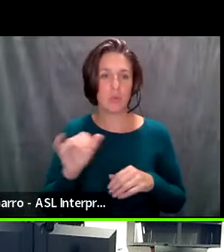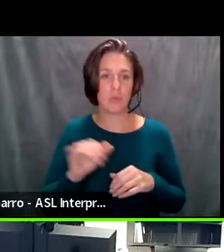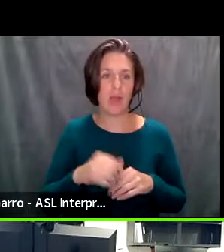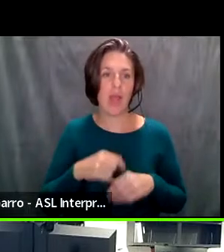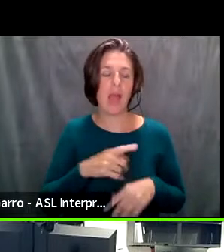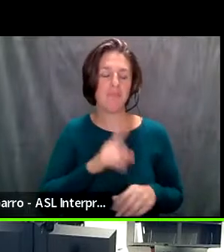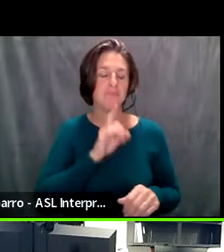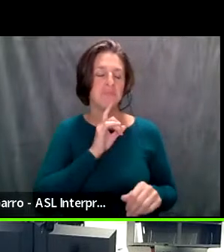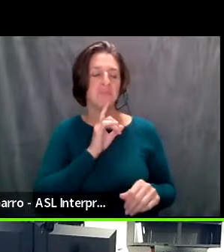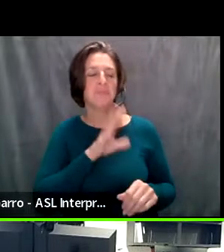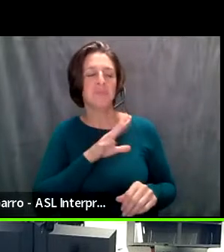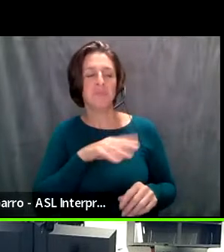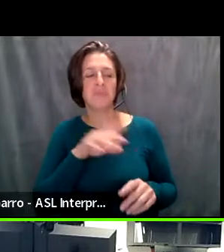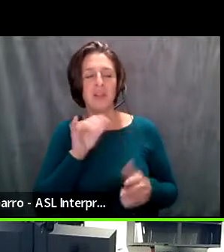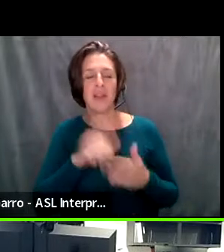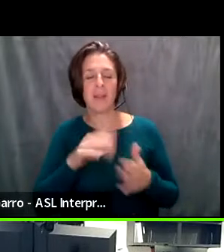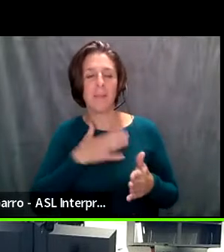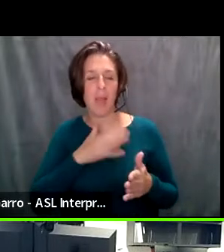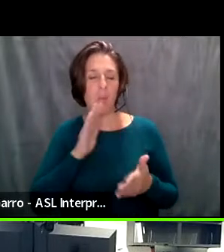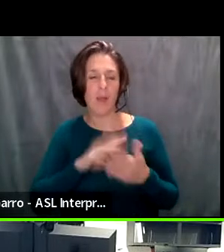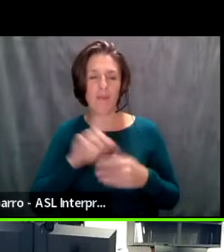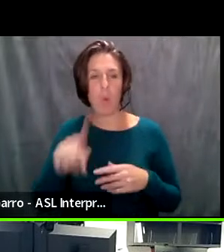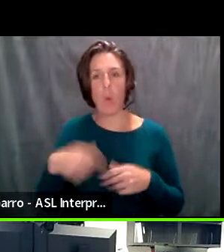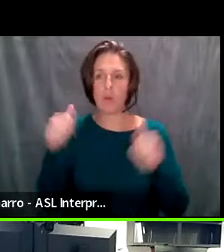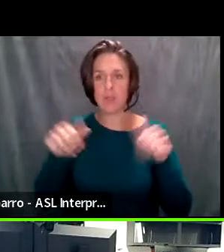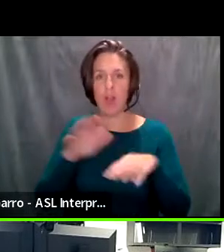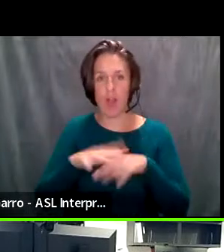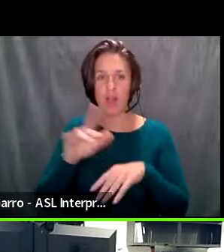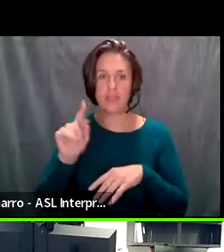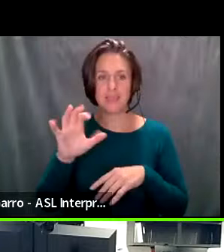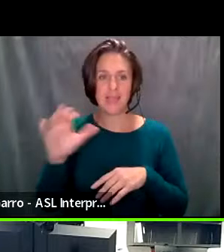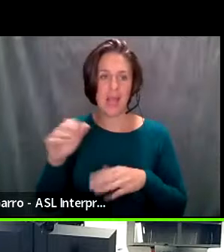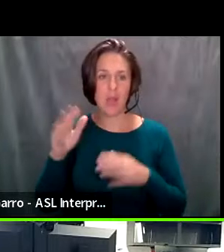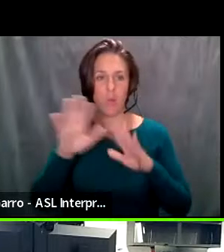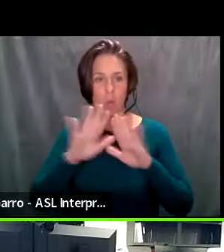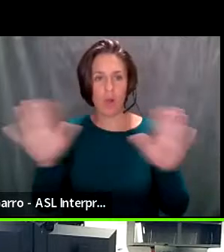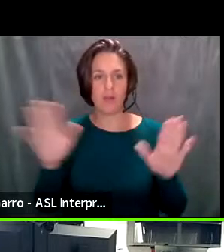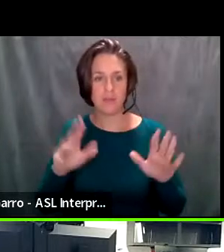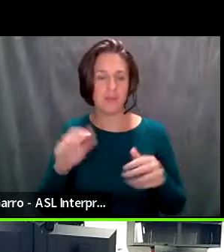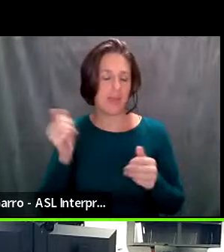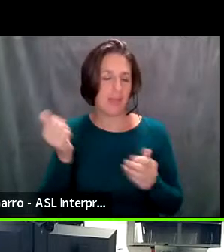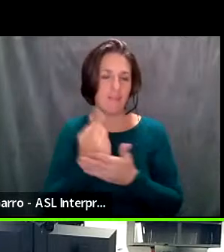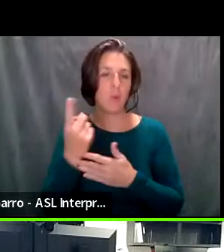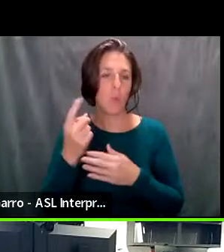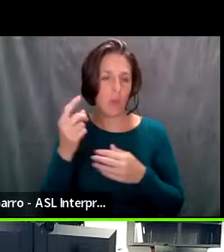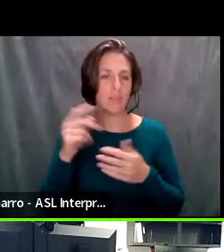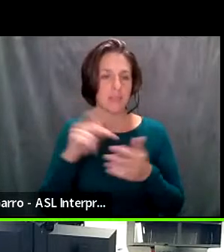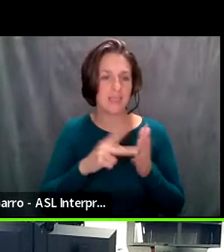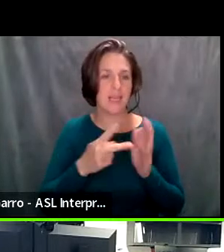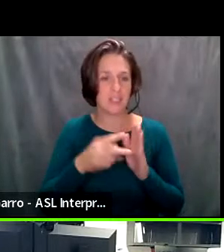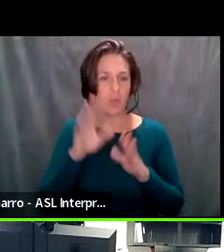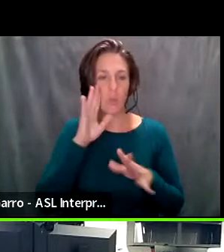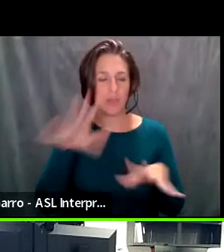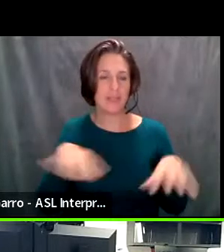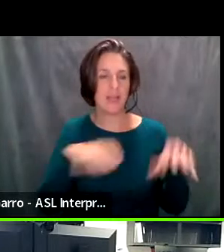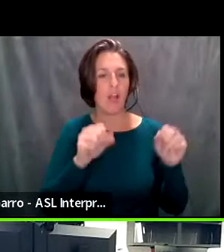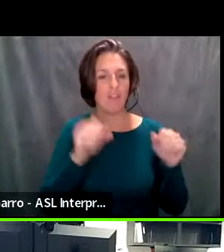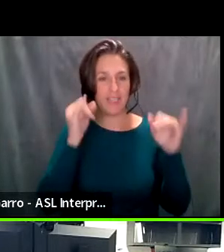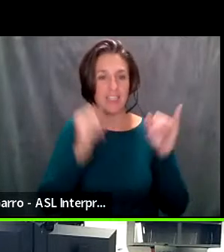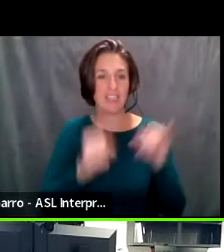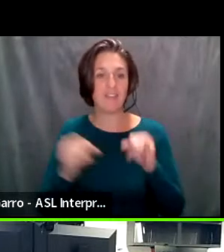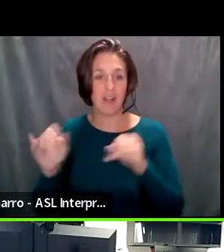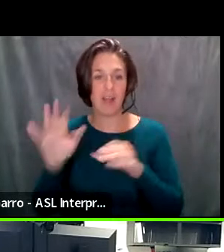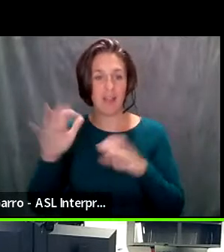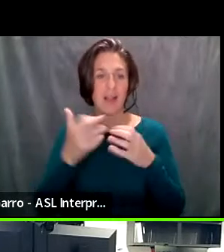tacked onto tack walls. So it is everyone's intention that teachers will take over and individualize their classrooms as they